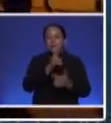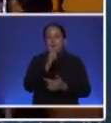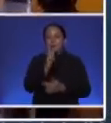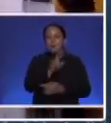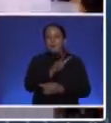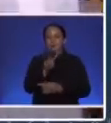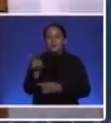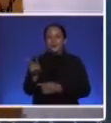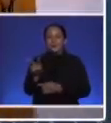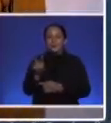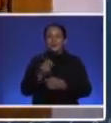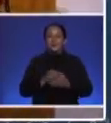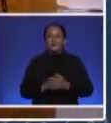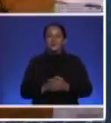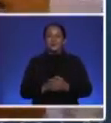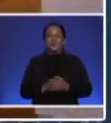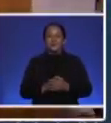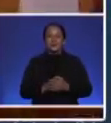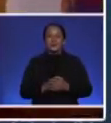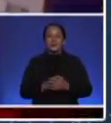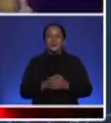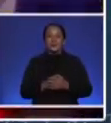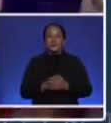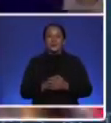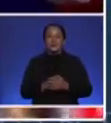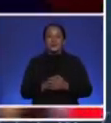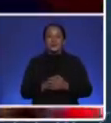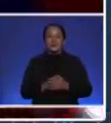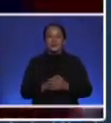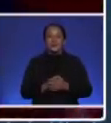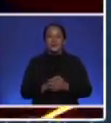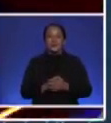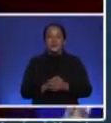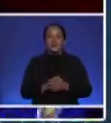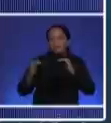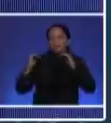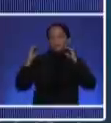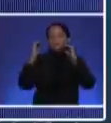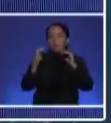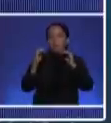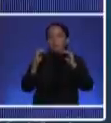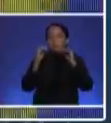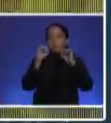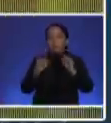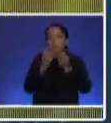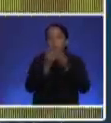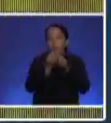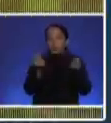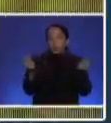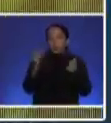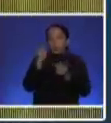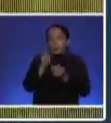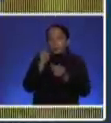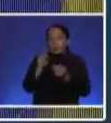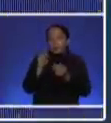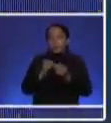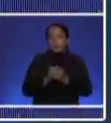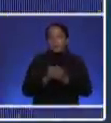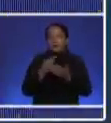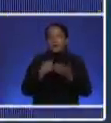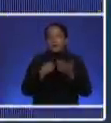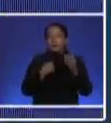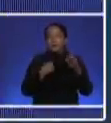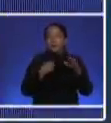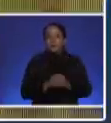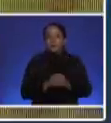the front runner, with those high numbers, no, the other candidates do not have any choice but really to